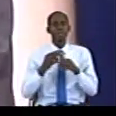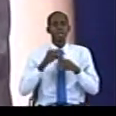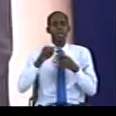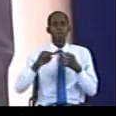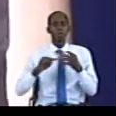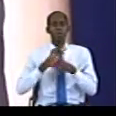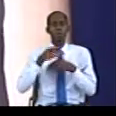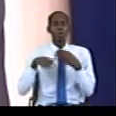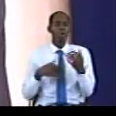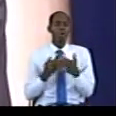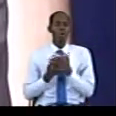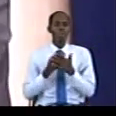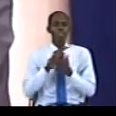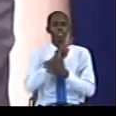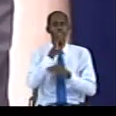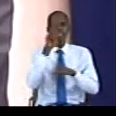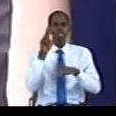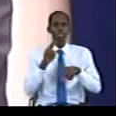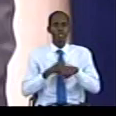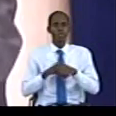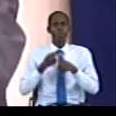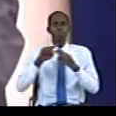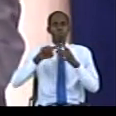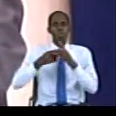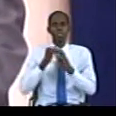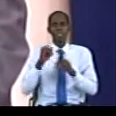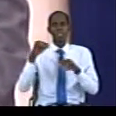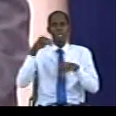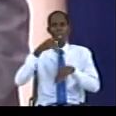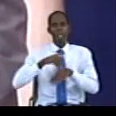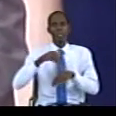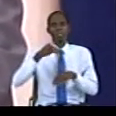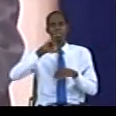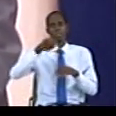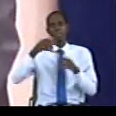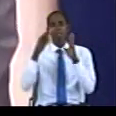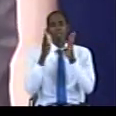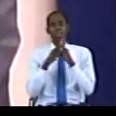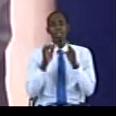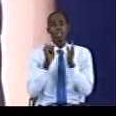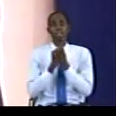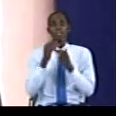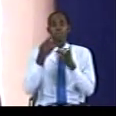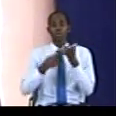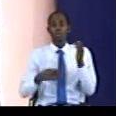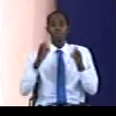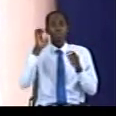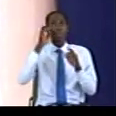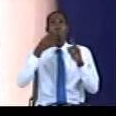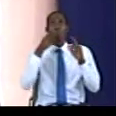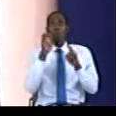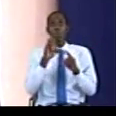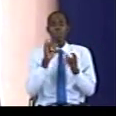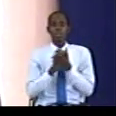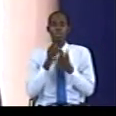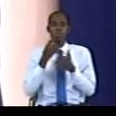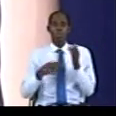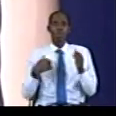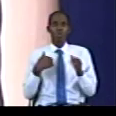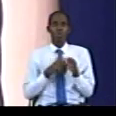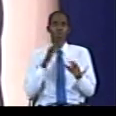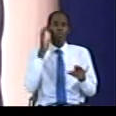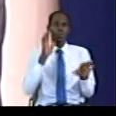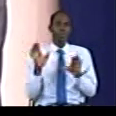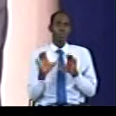at Jerusalem. That's what he has commanded, and that's what we're going to do. Are you going to do it? John